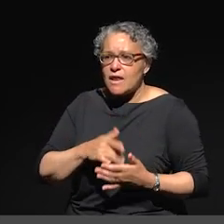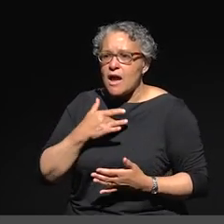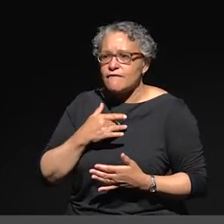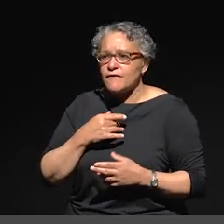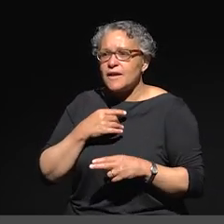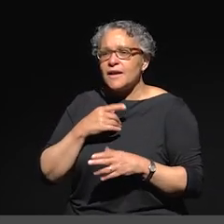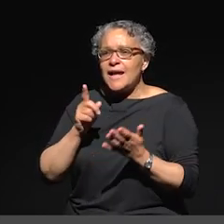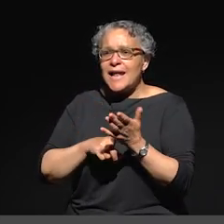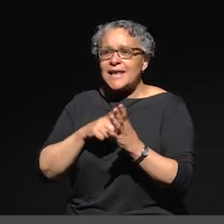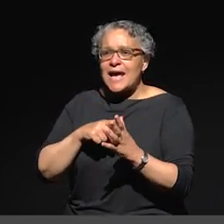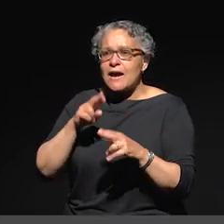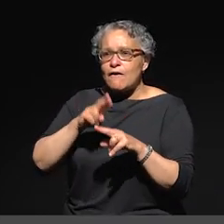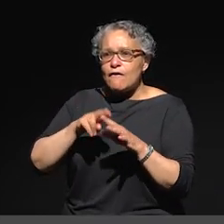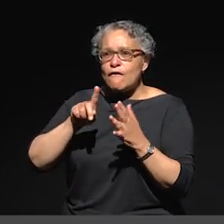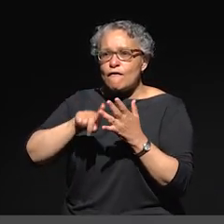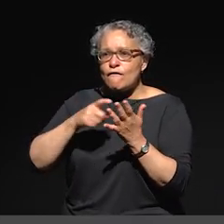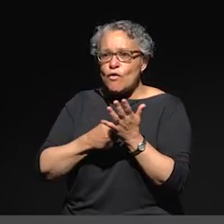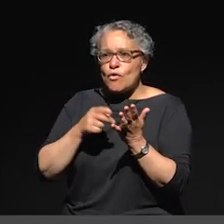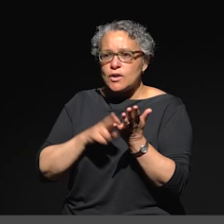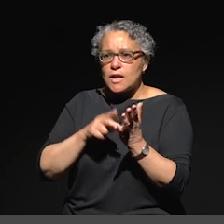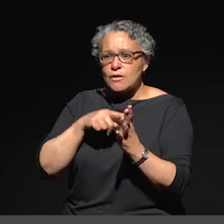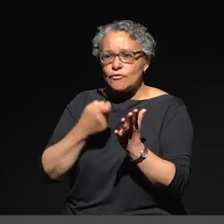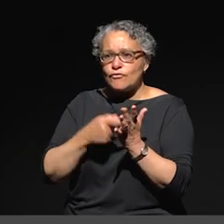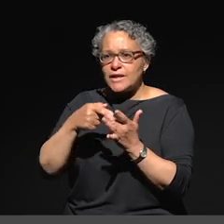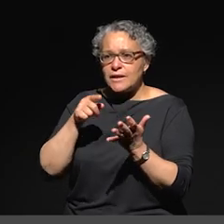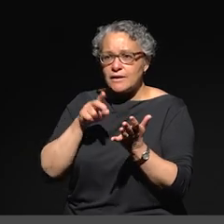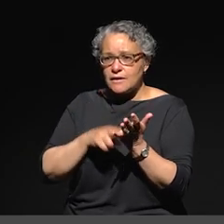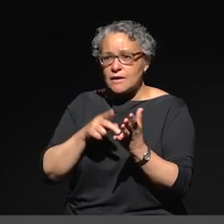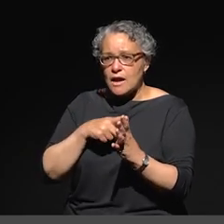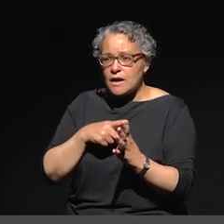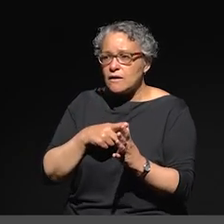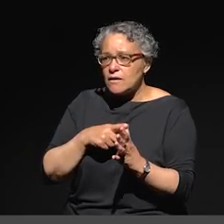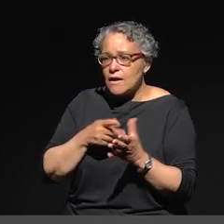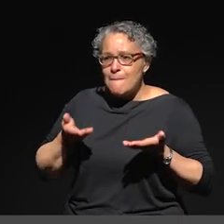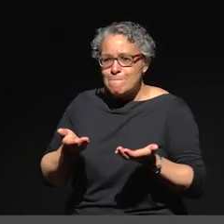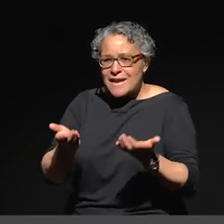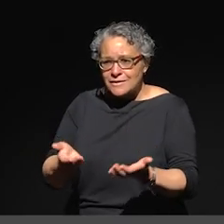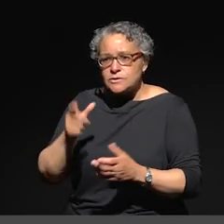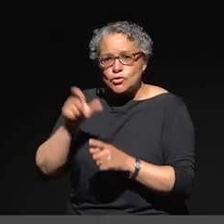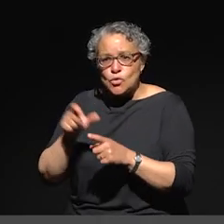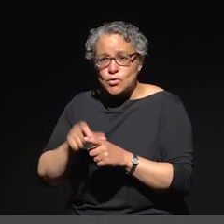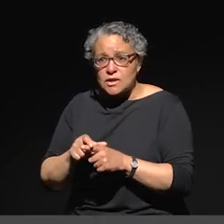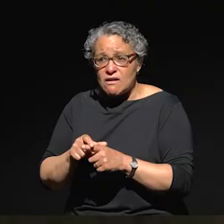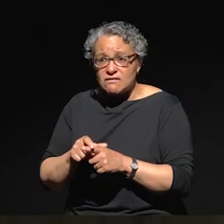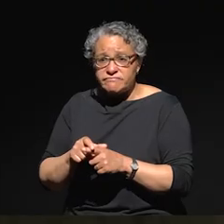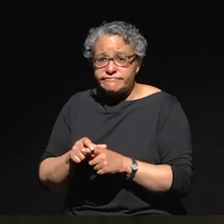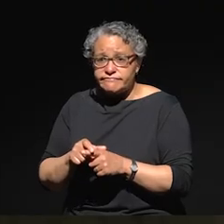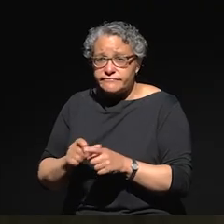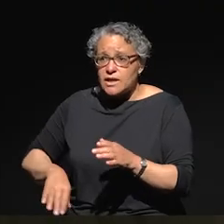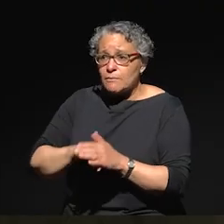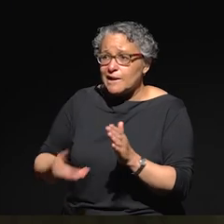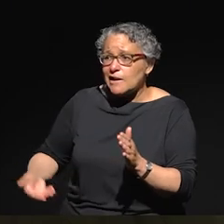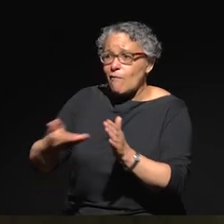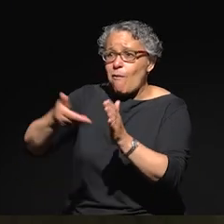daughter, because there was this 18th century legend that his lover was a commoner, a baker's daughter. It's completely fabricated, but it's a good